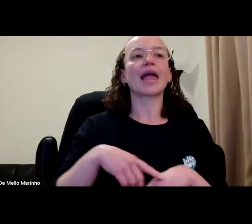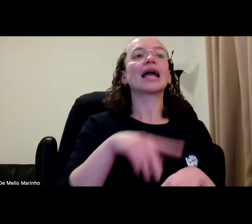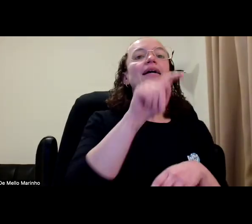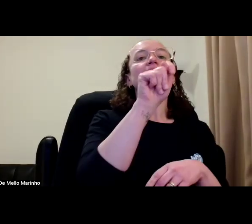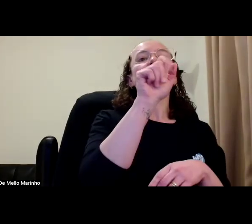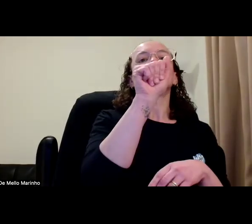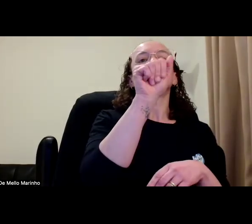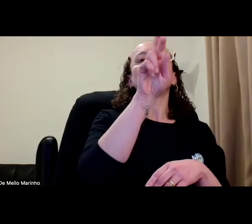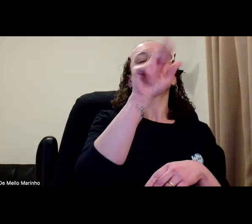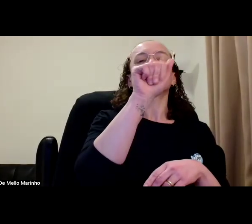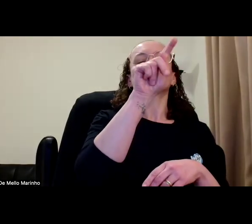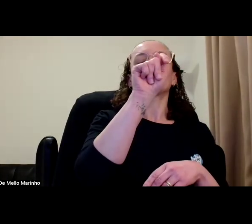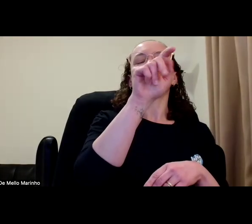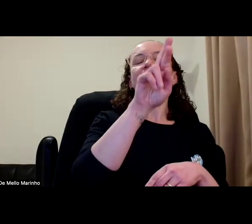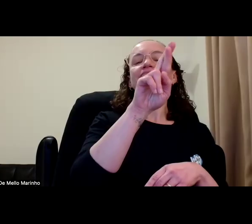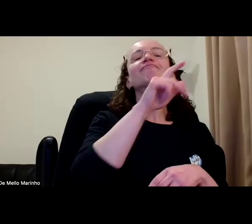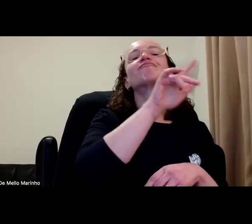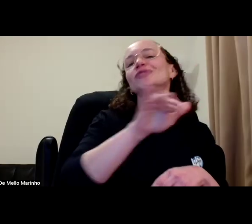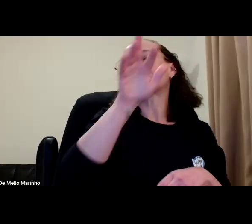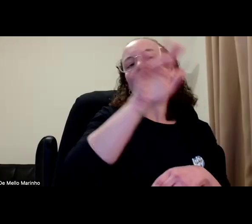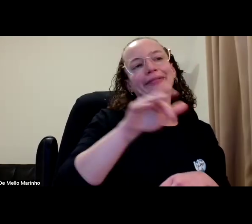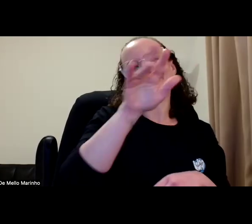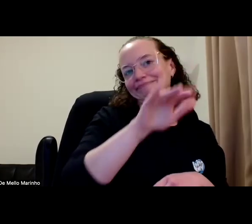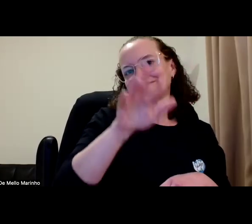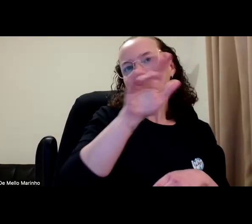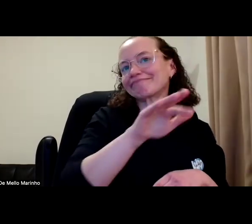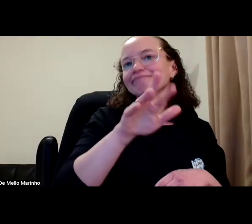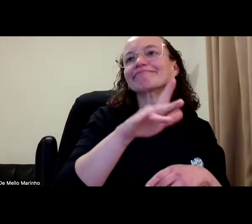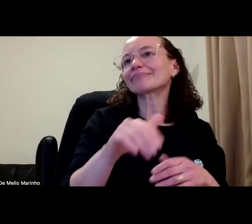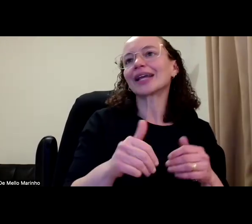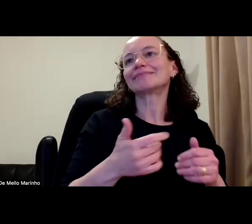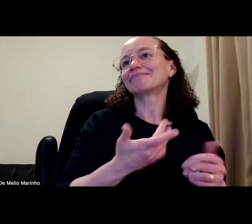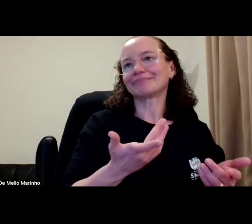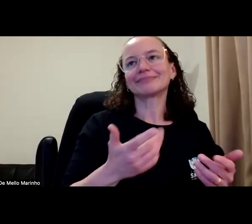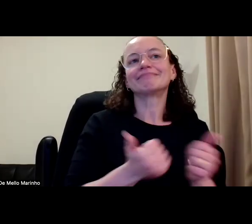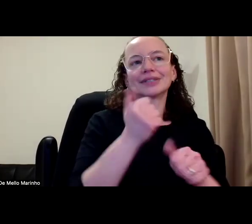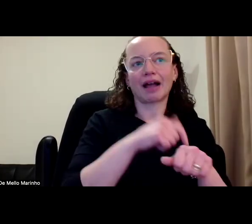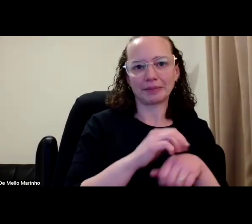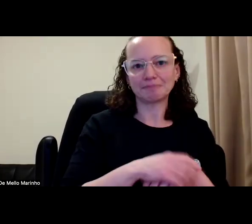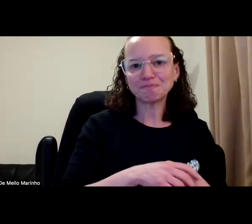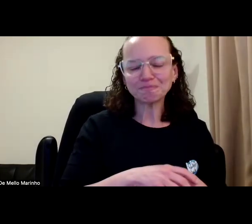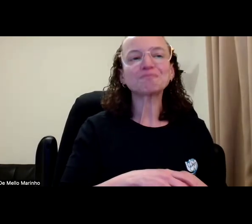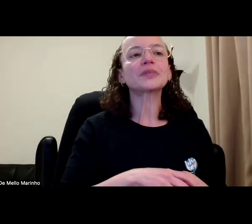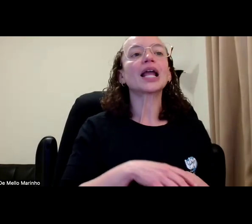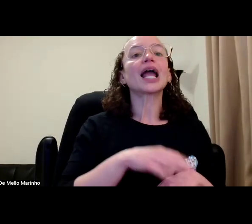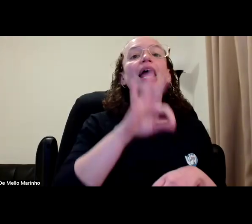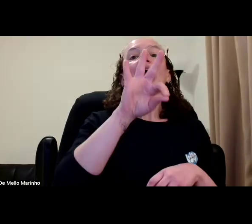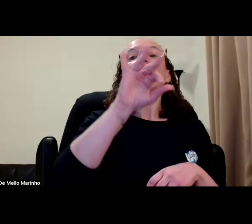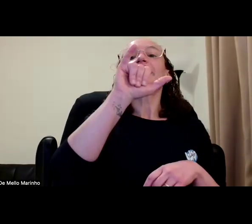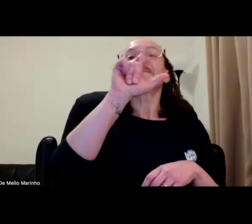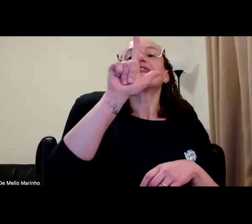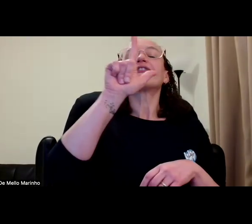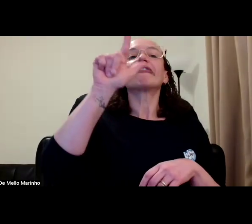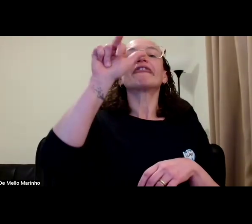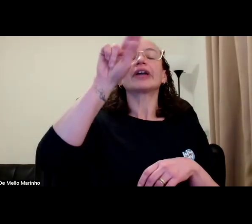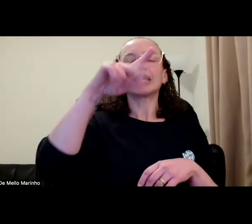general conversations with the patient. But tartar, you're again going to finger spell that most of the time.